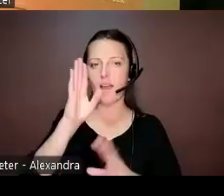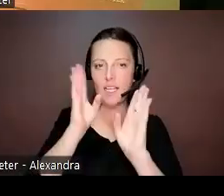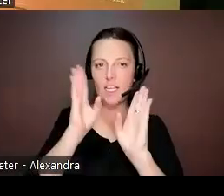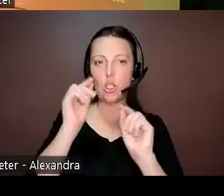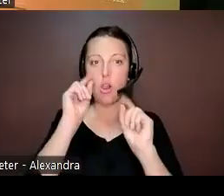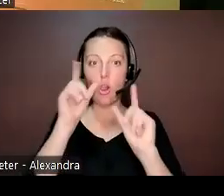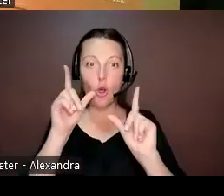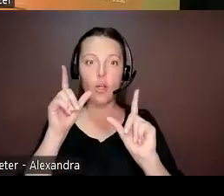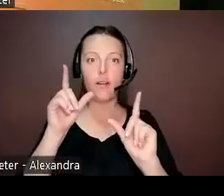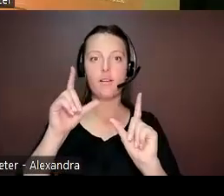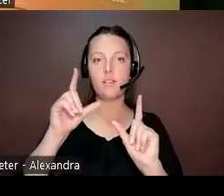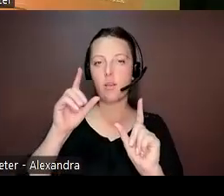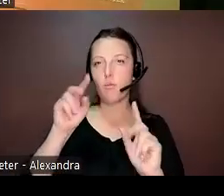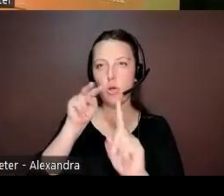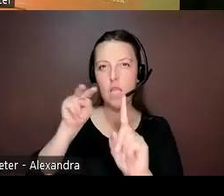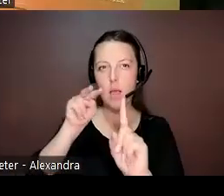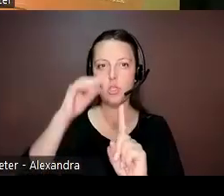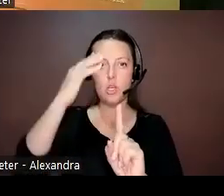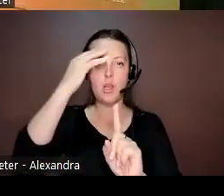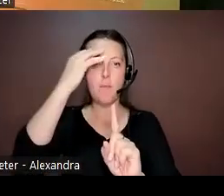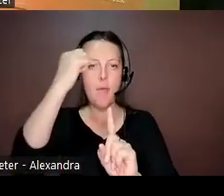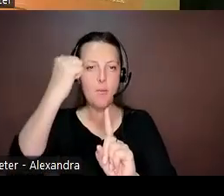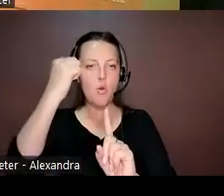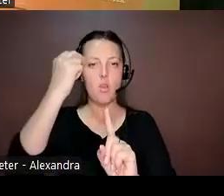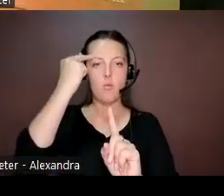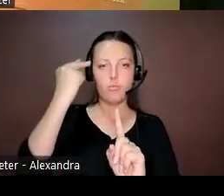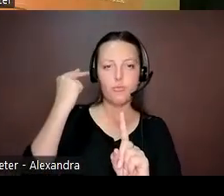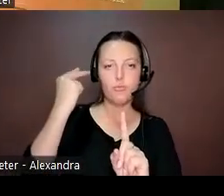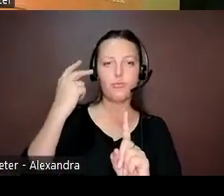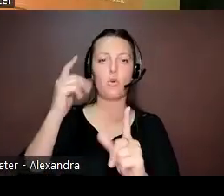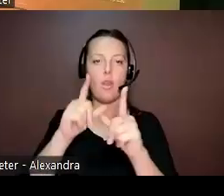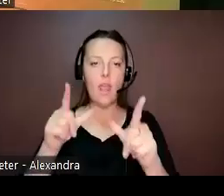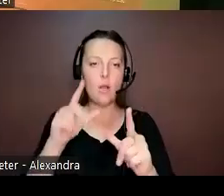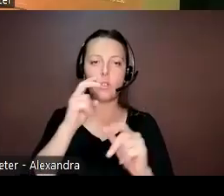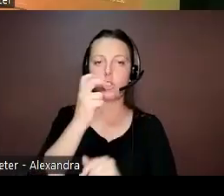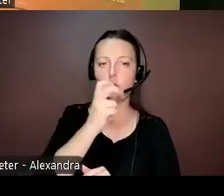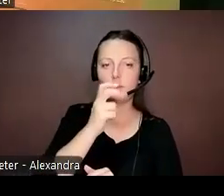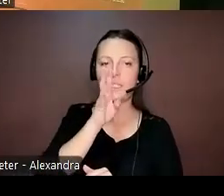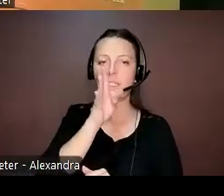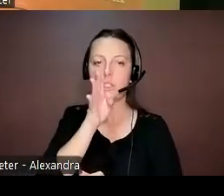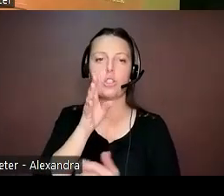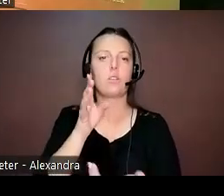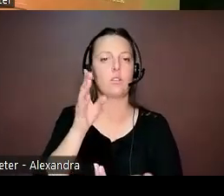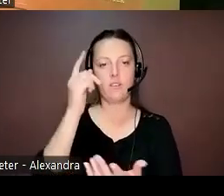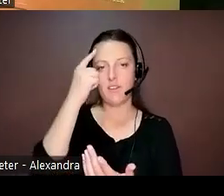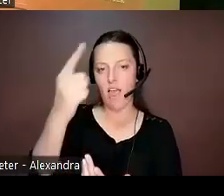language, cognition, motivations, and etc. that neuropsychiatry